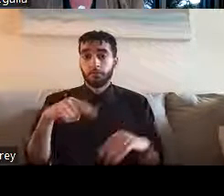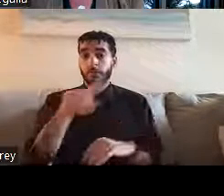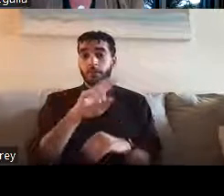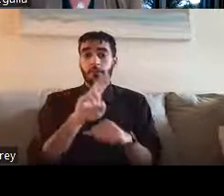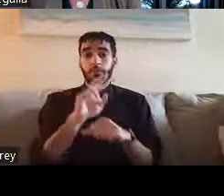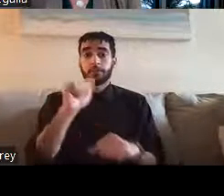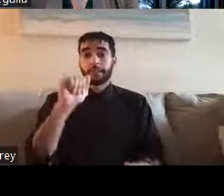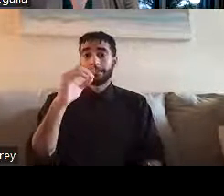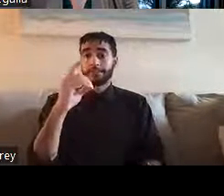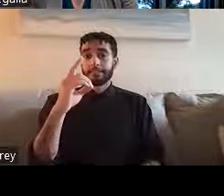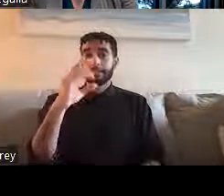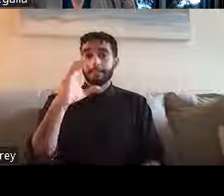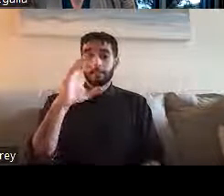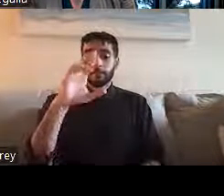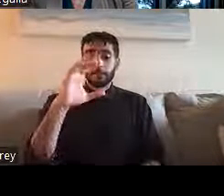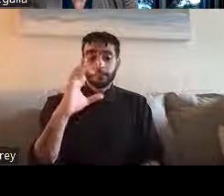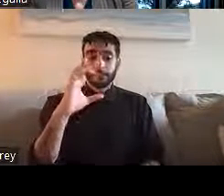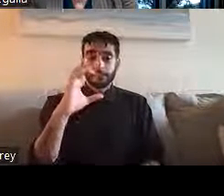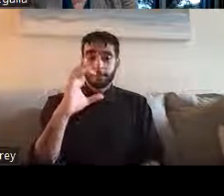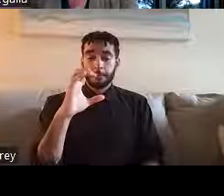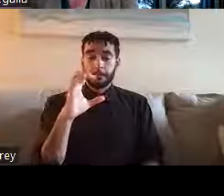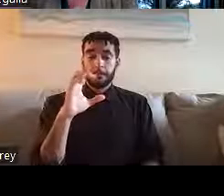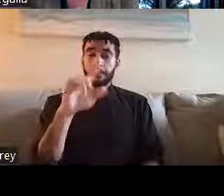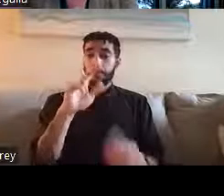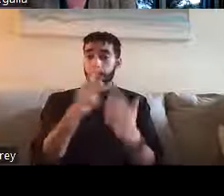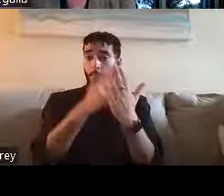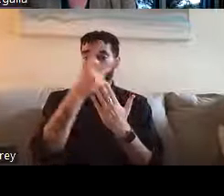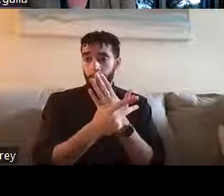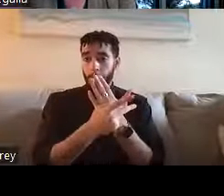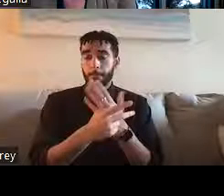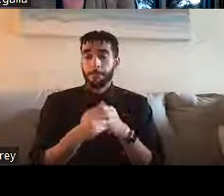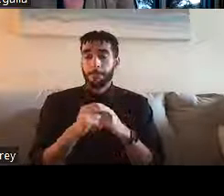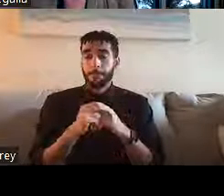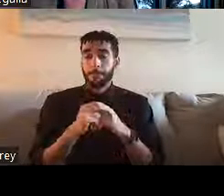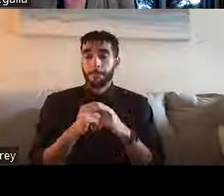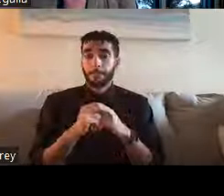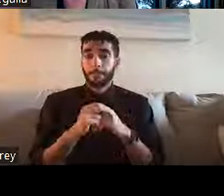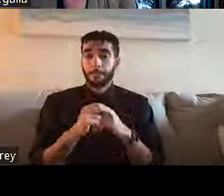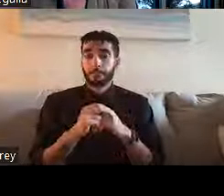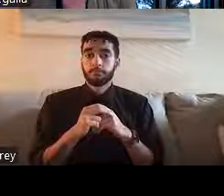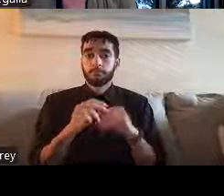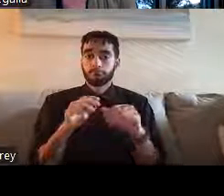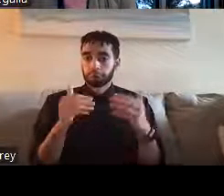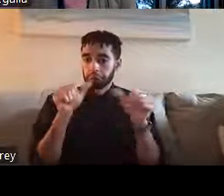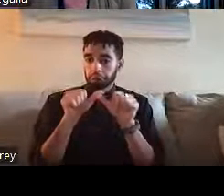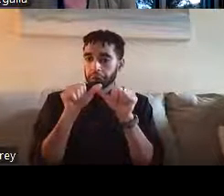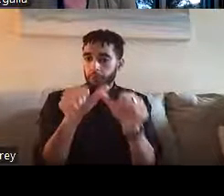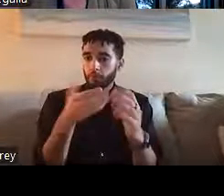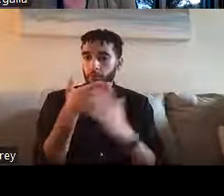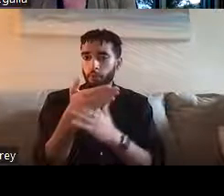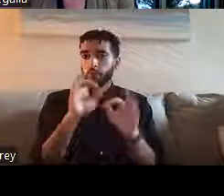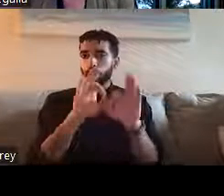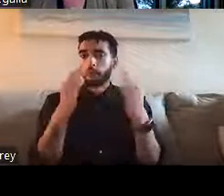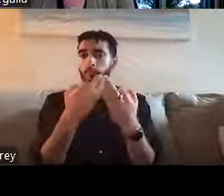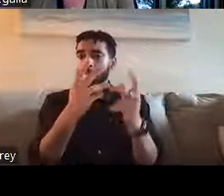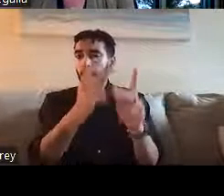ADCRCs. And with our program, we did that through some family caregiver